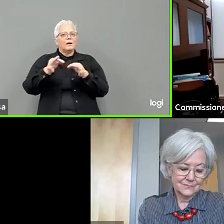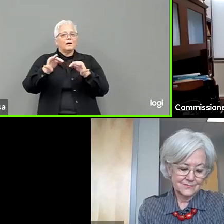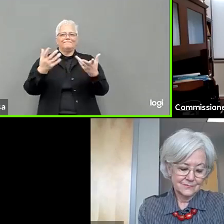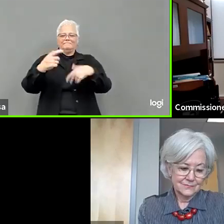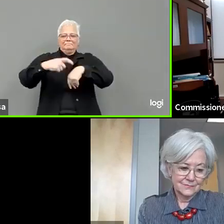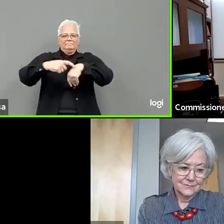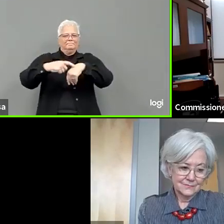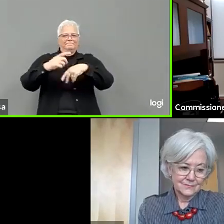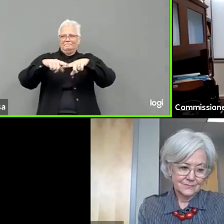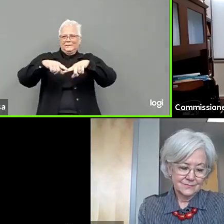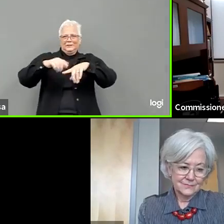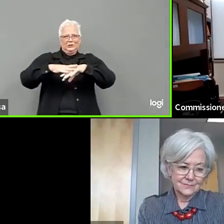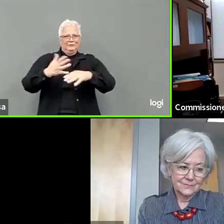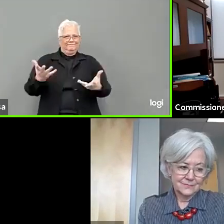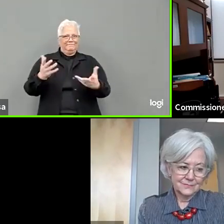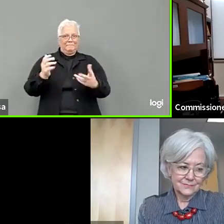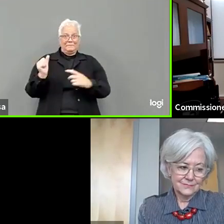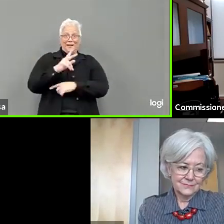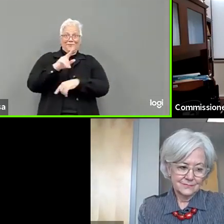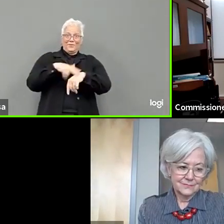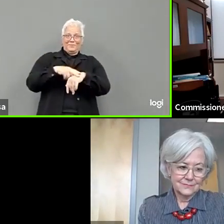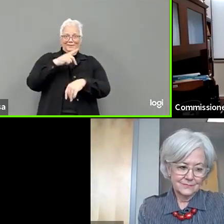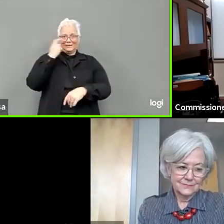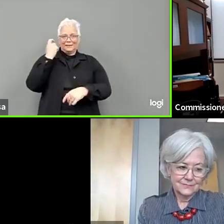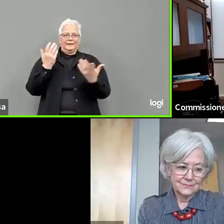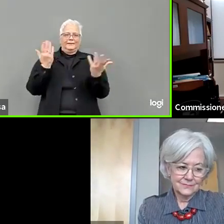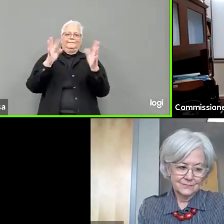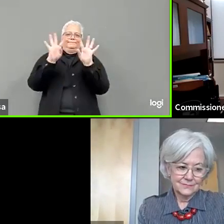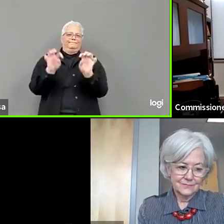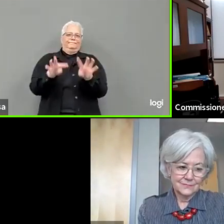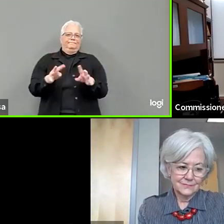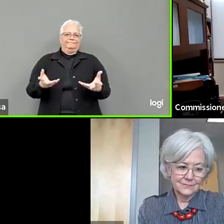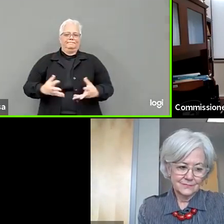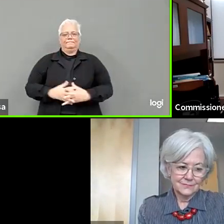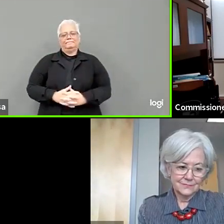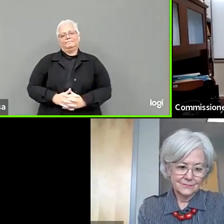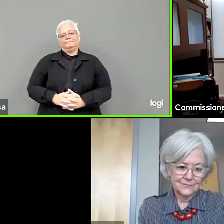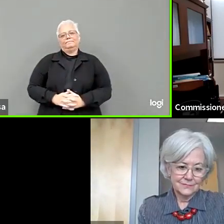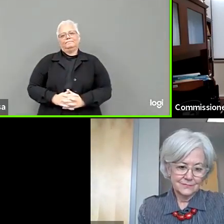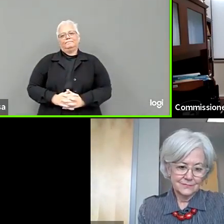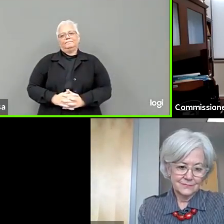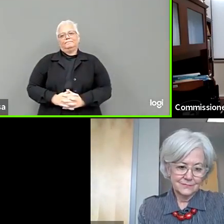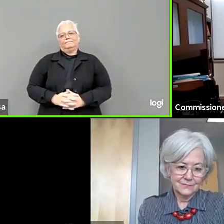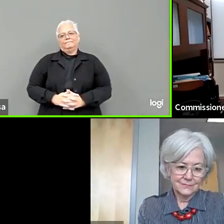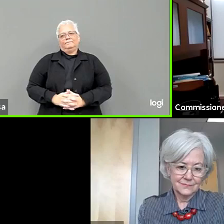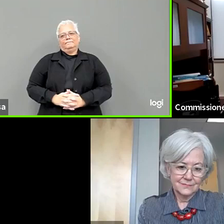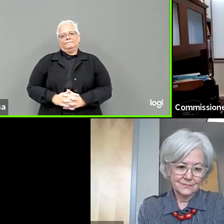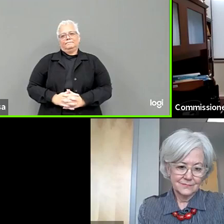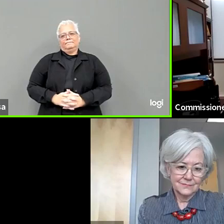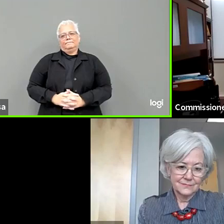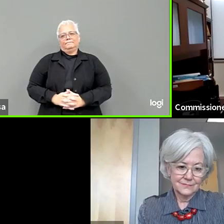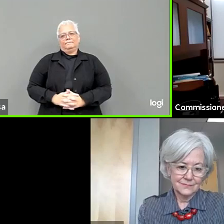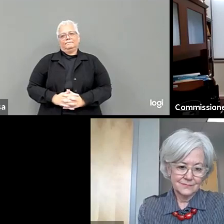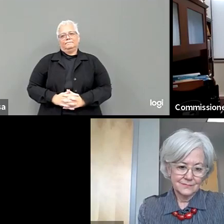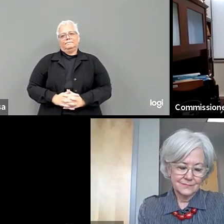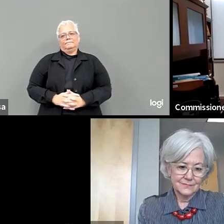events yet? Is it aggravating to see some businesses, organizations not complying?